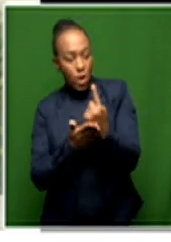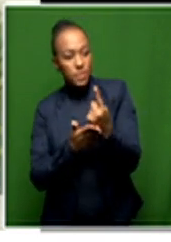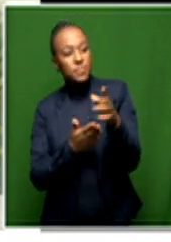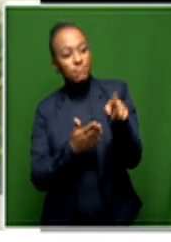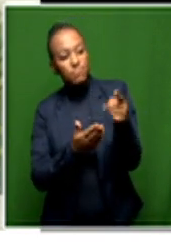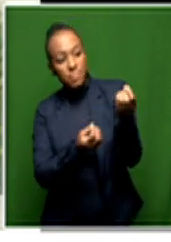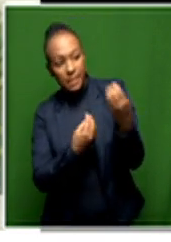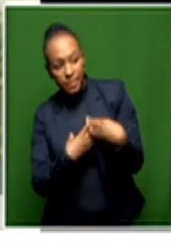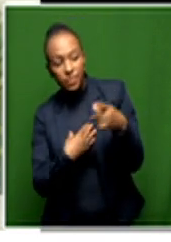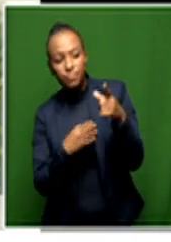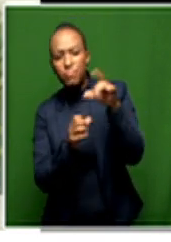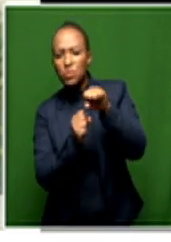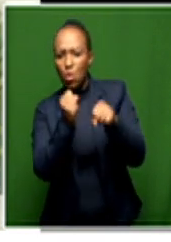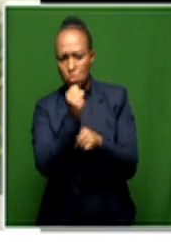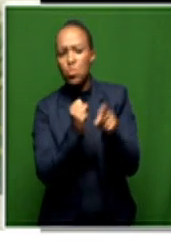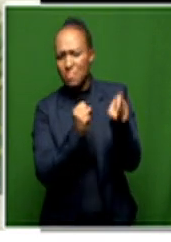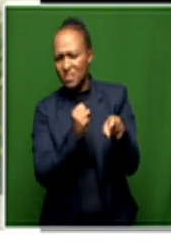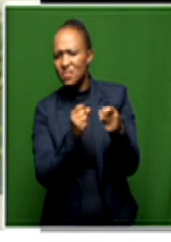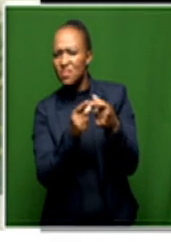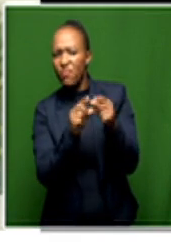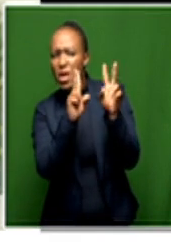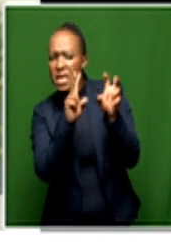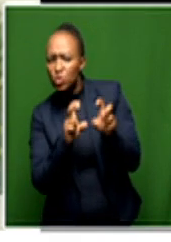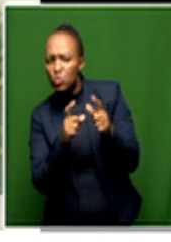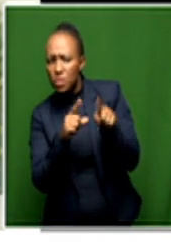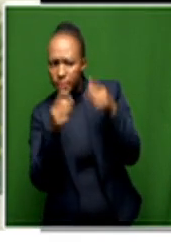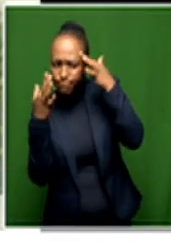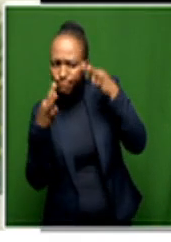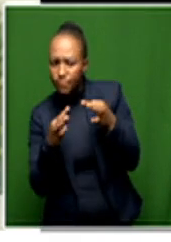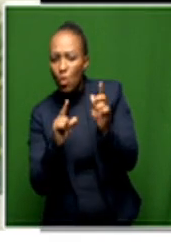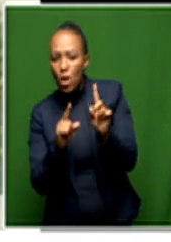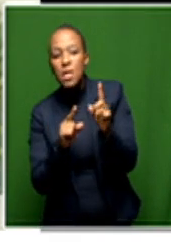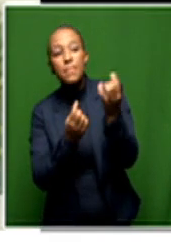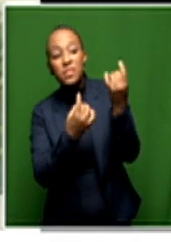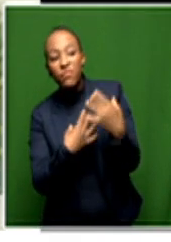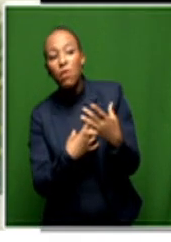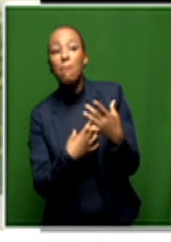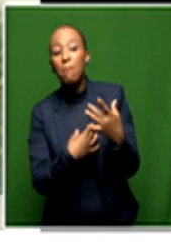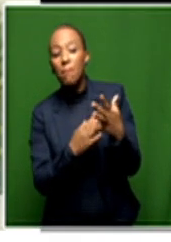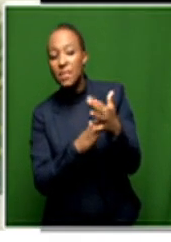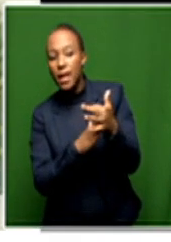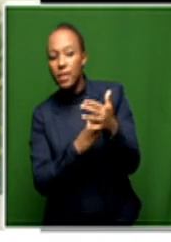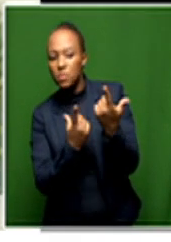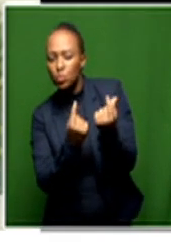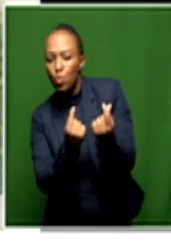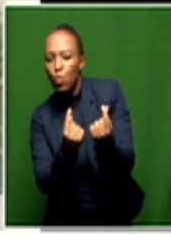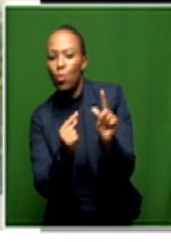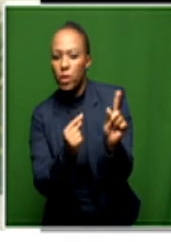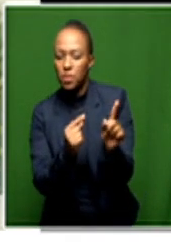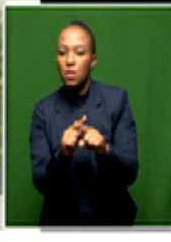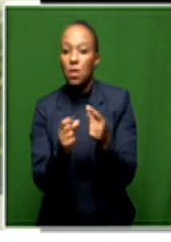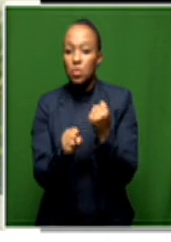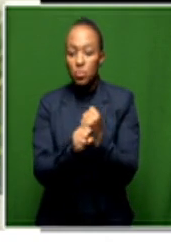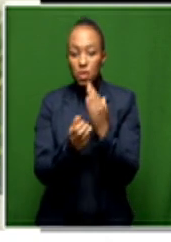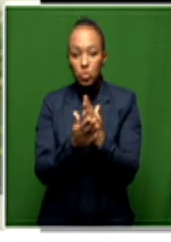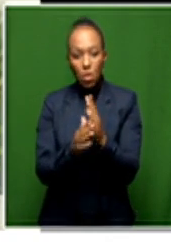these matters to a conclusion or to convince us that they are moving in the direction that it